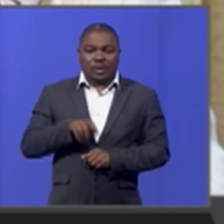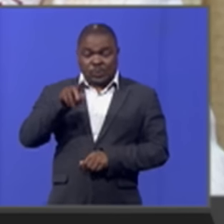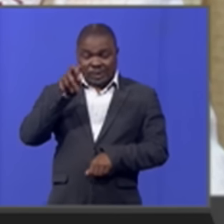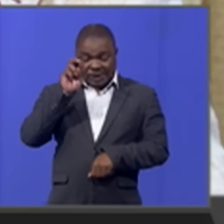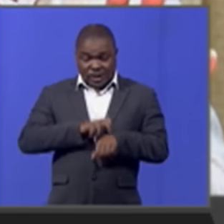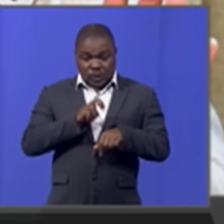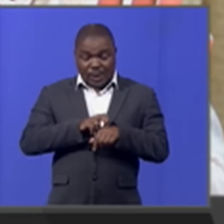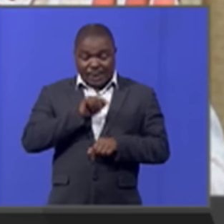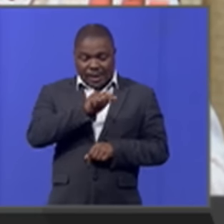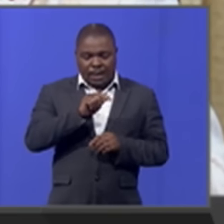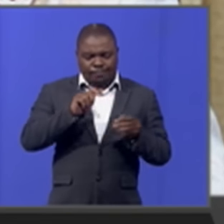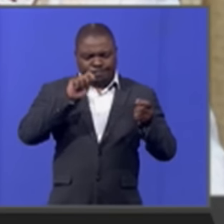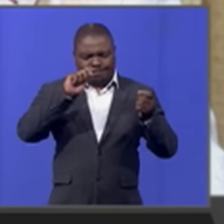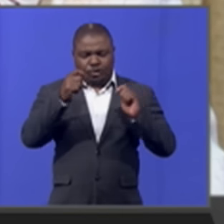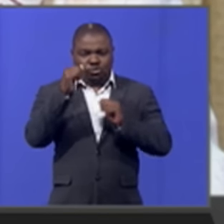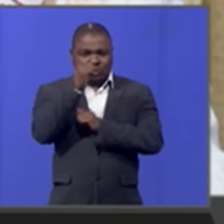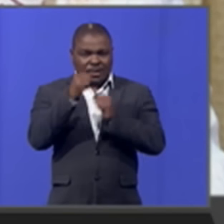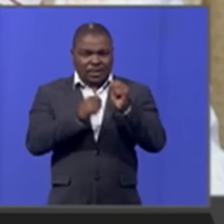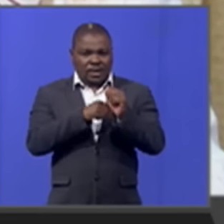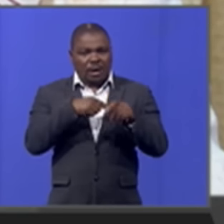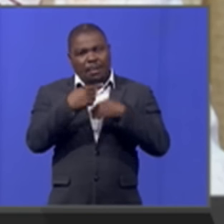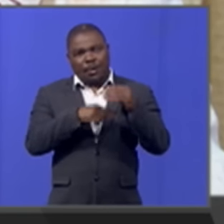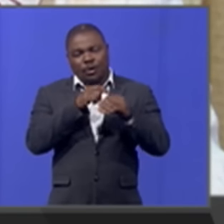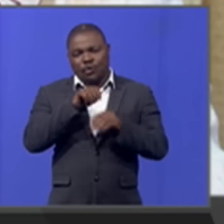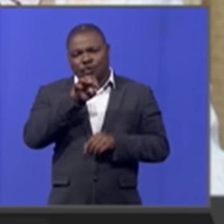the municipality. For instance, they've got about 14 entities,